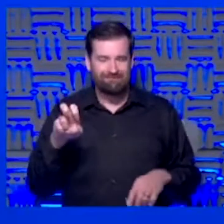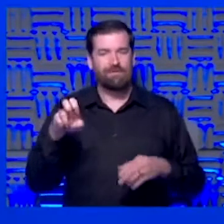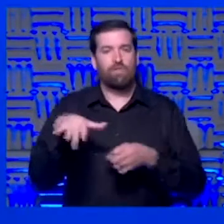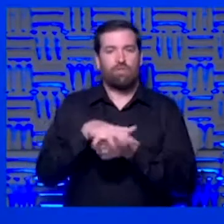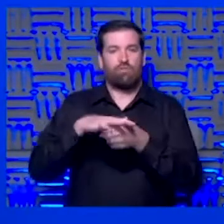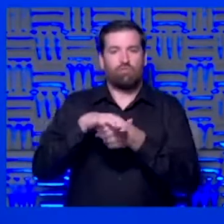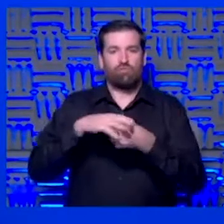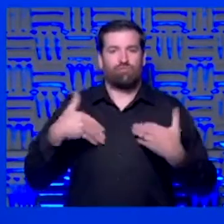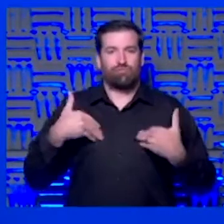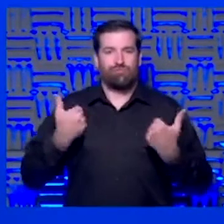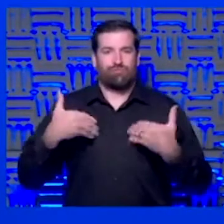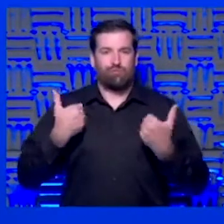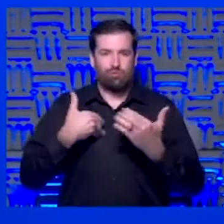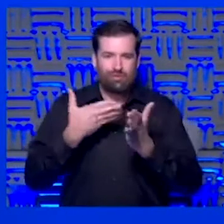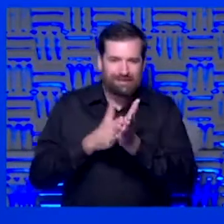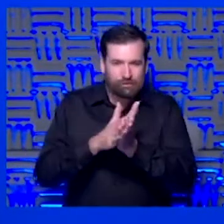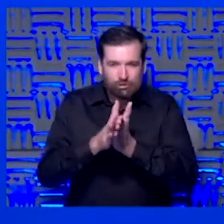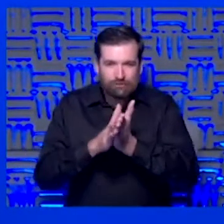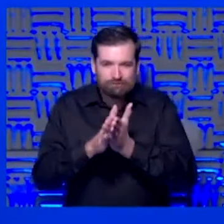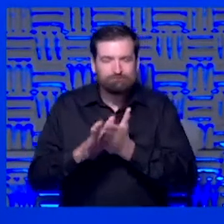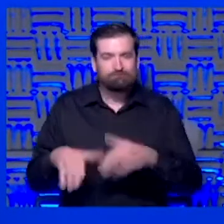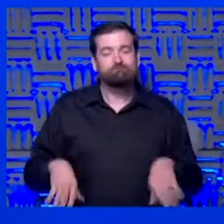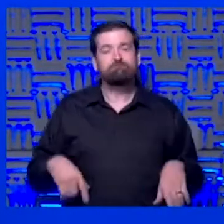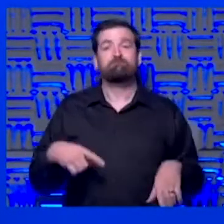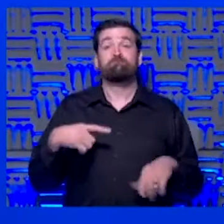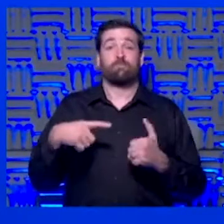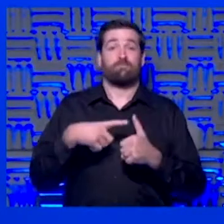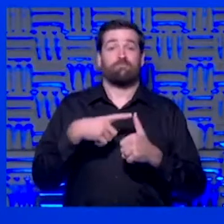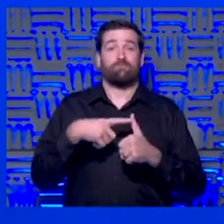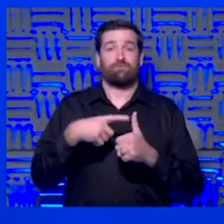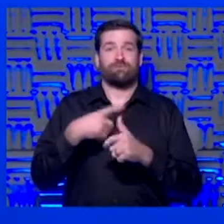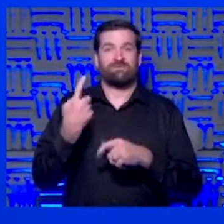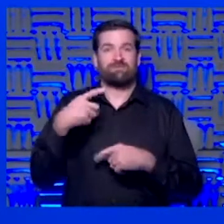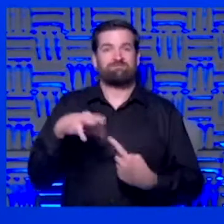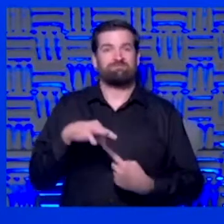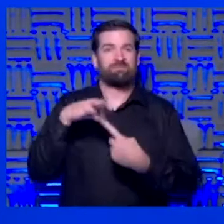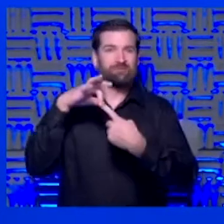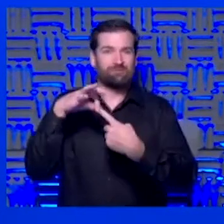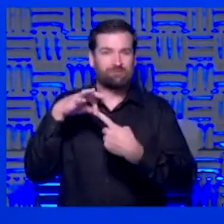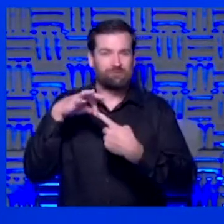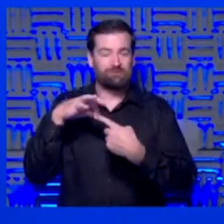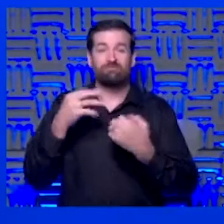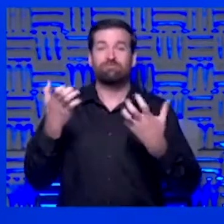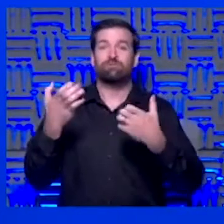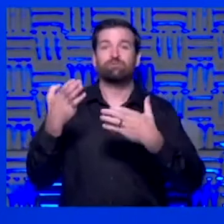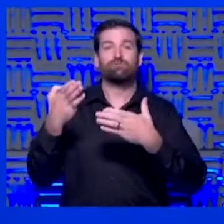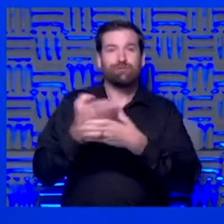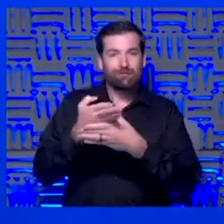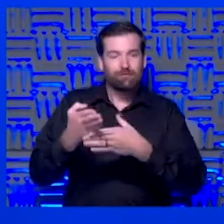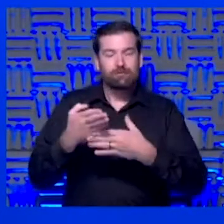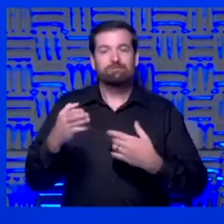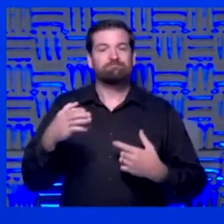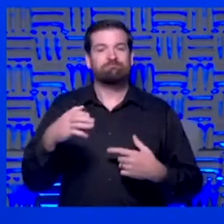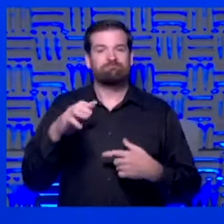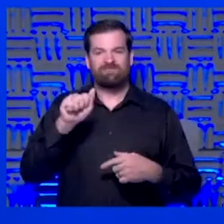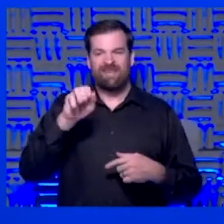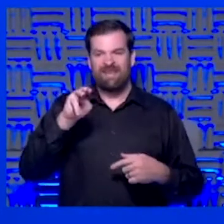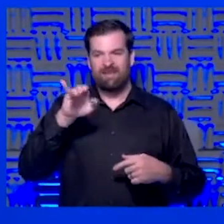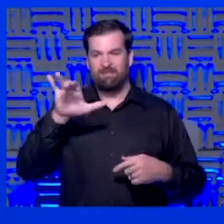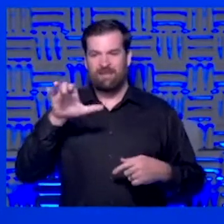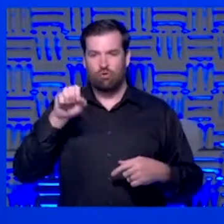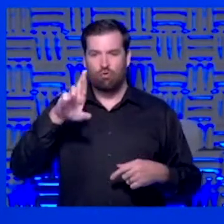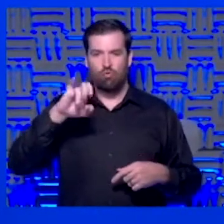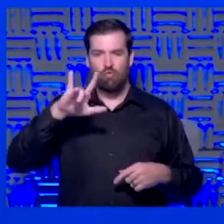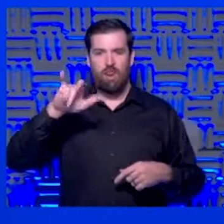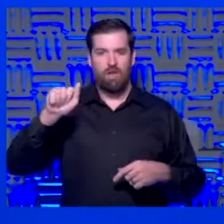we're going to hear from all of our guests this morning here in just a moment. But first, we have something kind of special. We want to share a little bit of Amy Carrillo's story. She